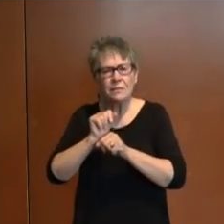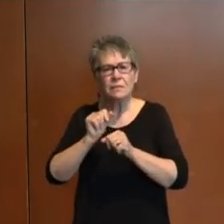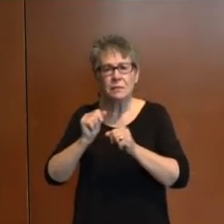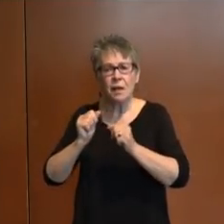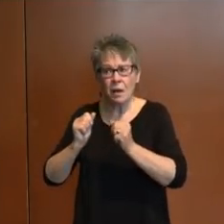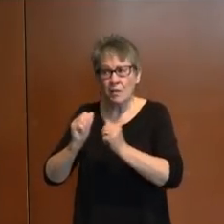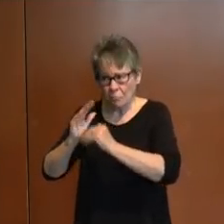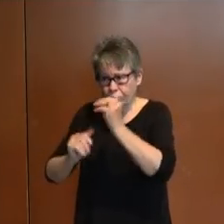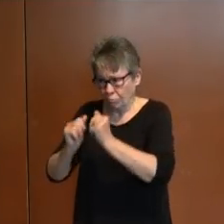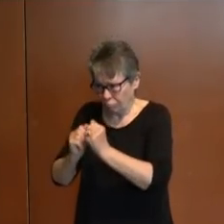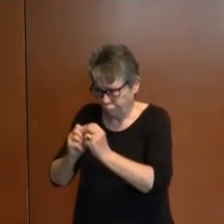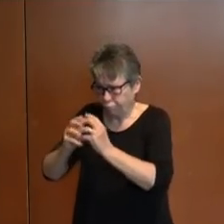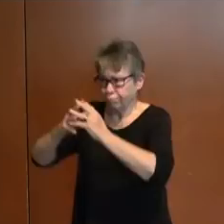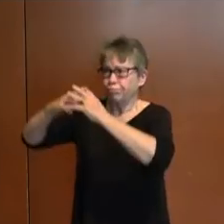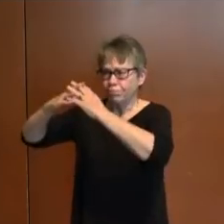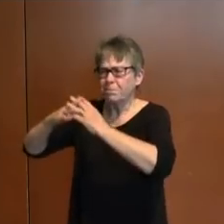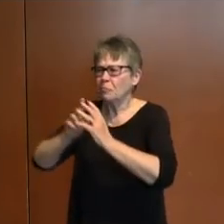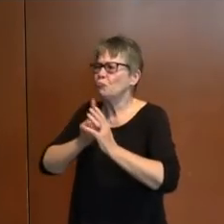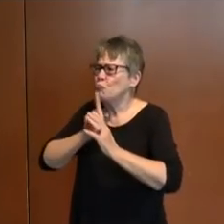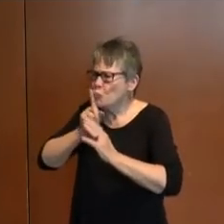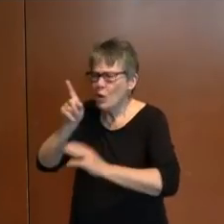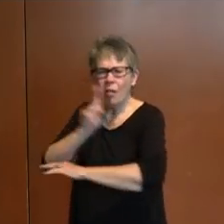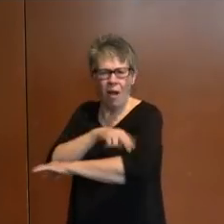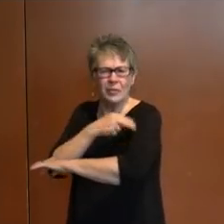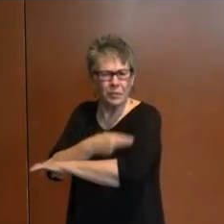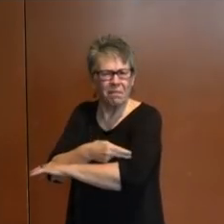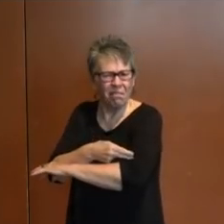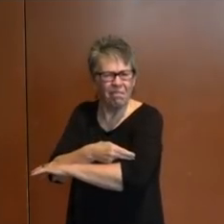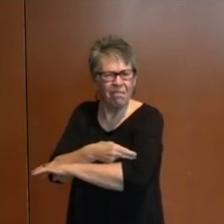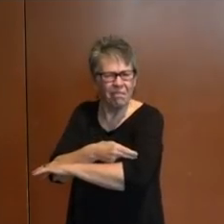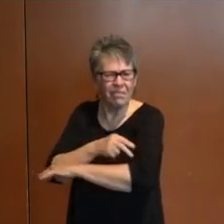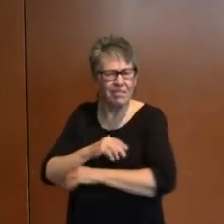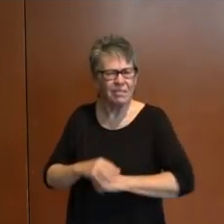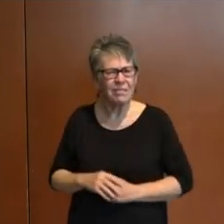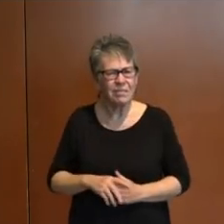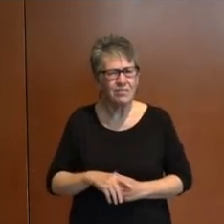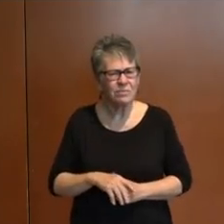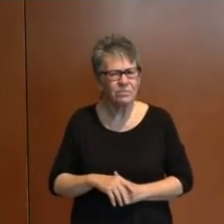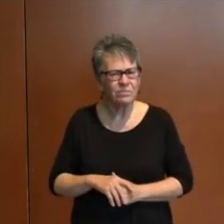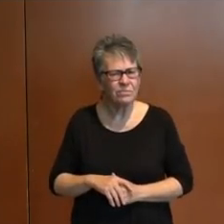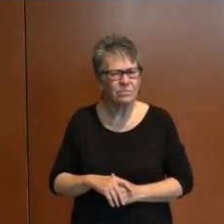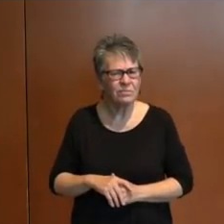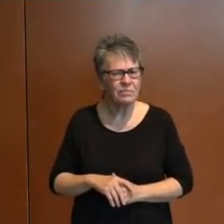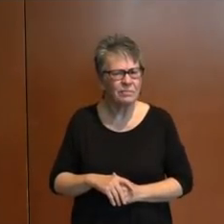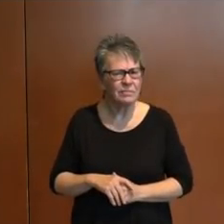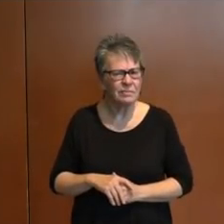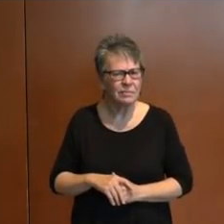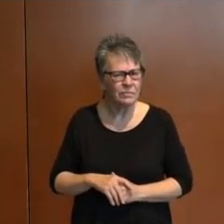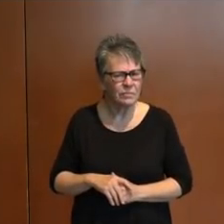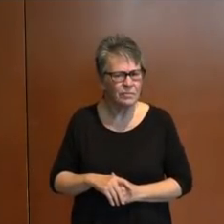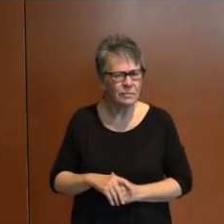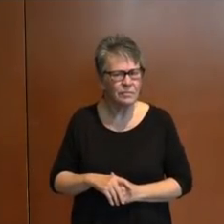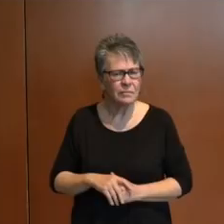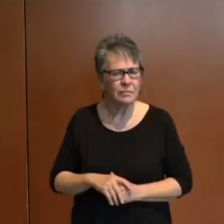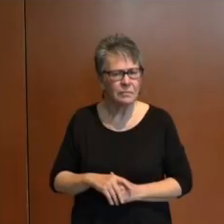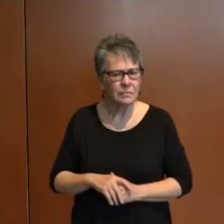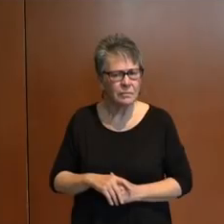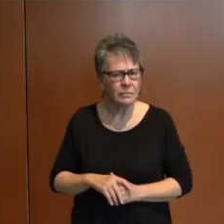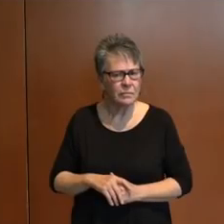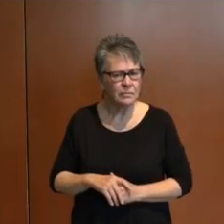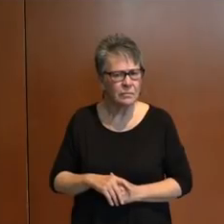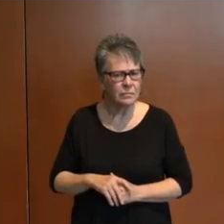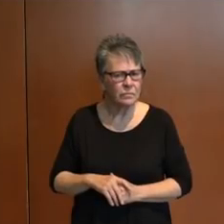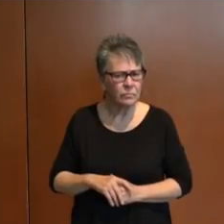Good afternoon. 3 questions. Is there any assurance that New Jersey will get its full ask of the